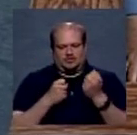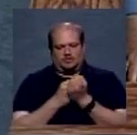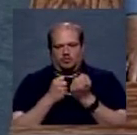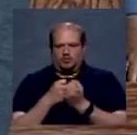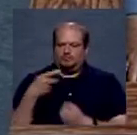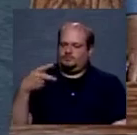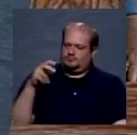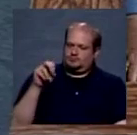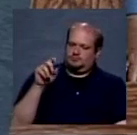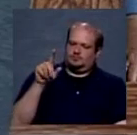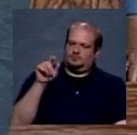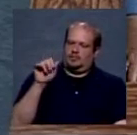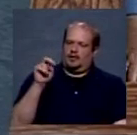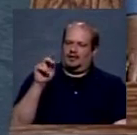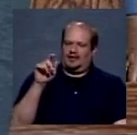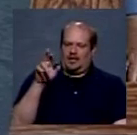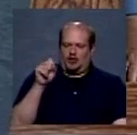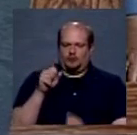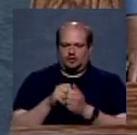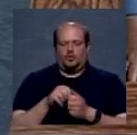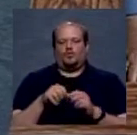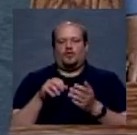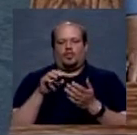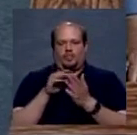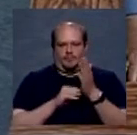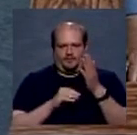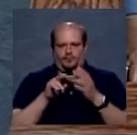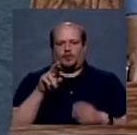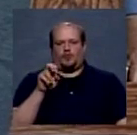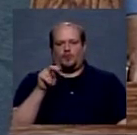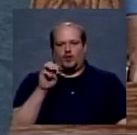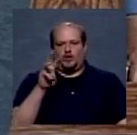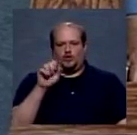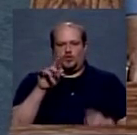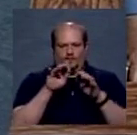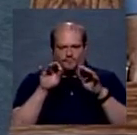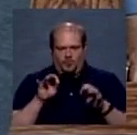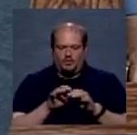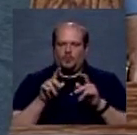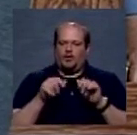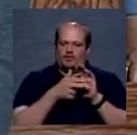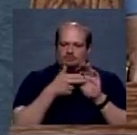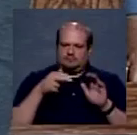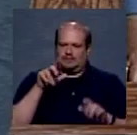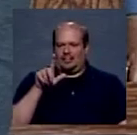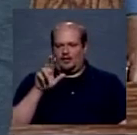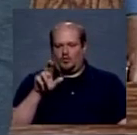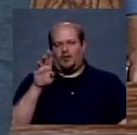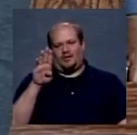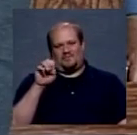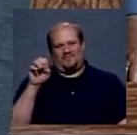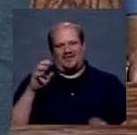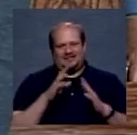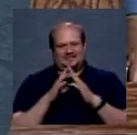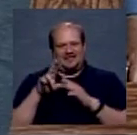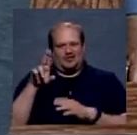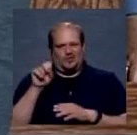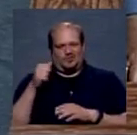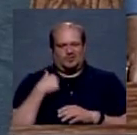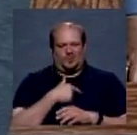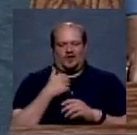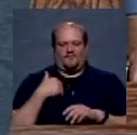pollinators, along with a renewal form. By designating Little Rock as a Bee City USA, the city of Little Rock will be taking